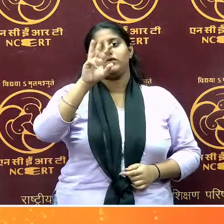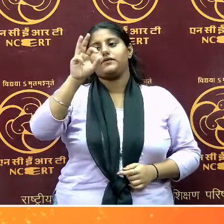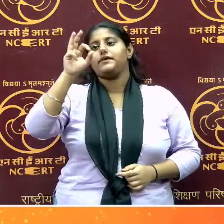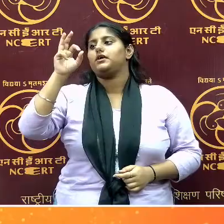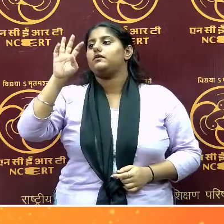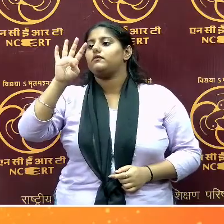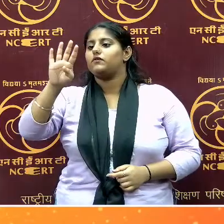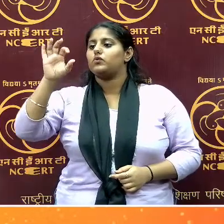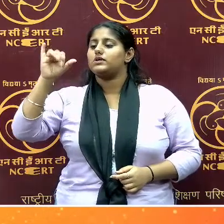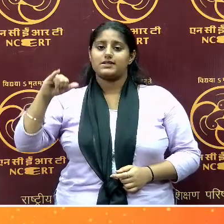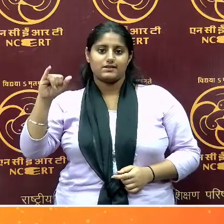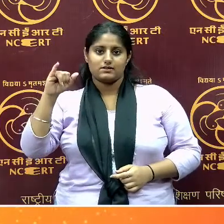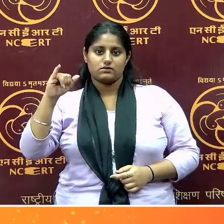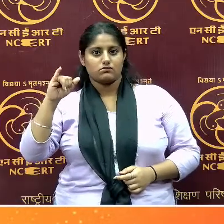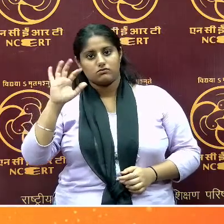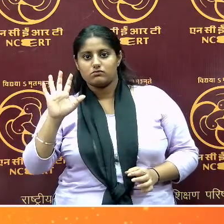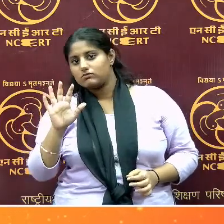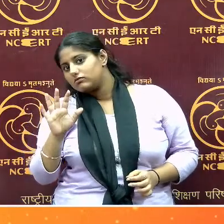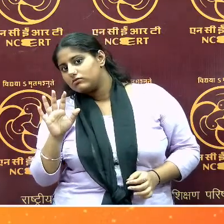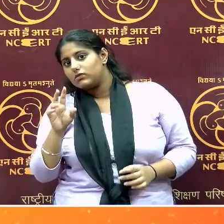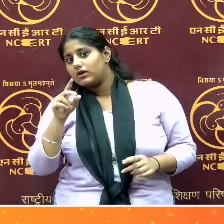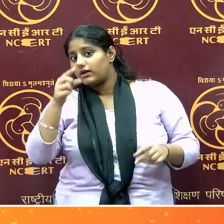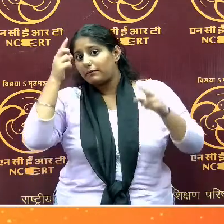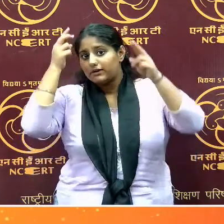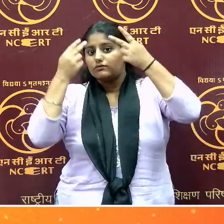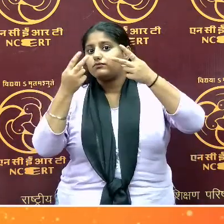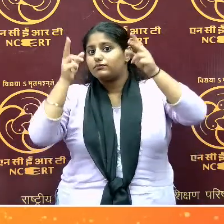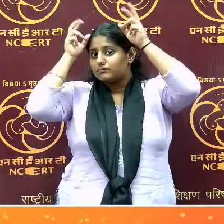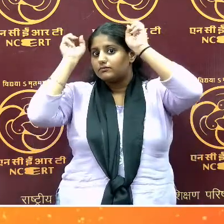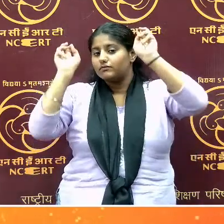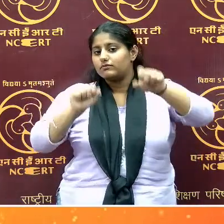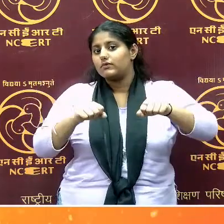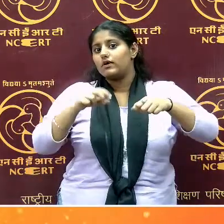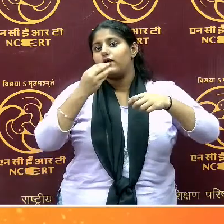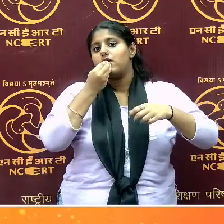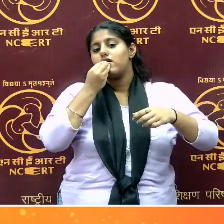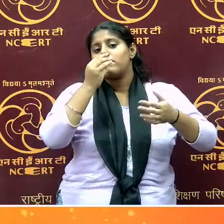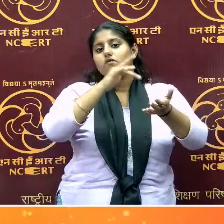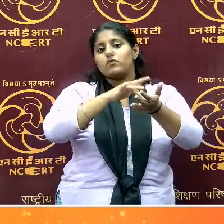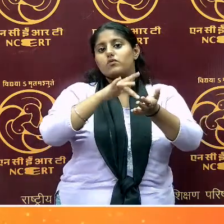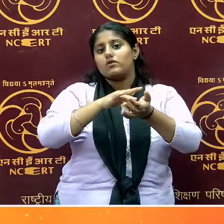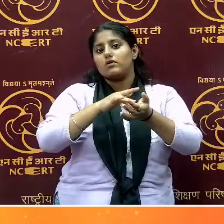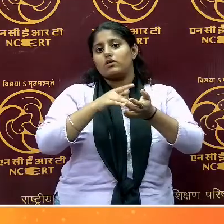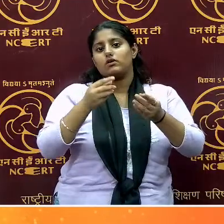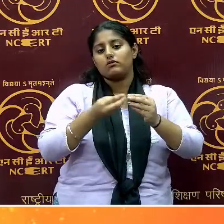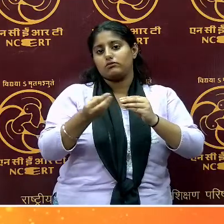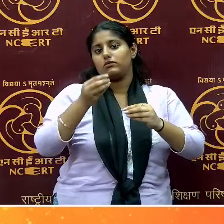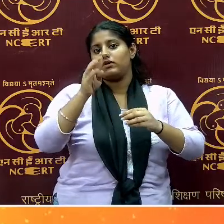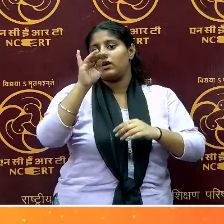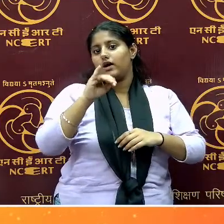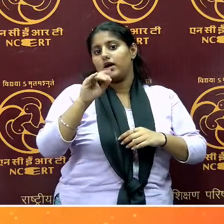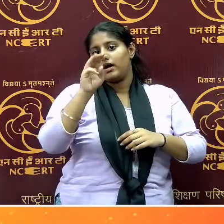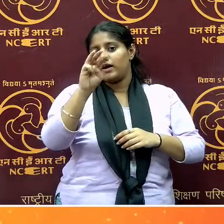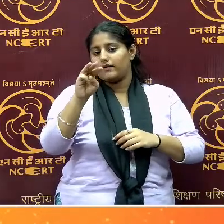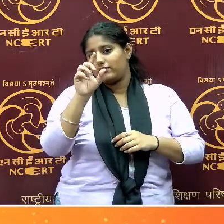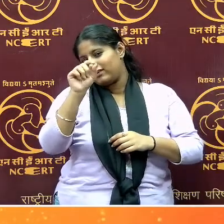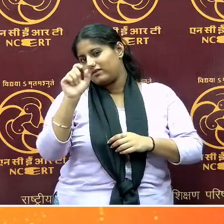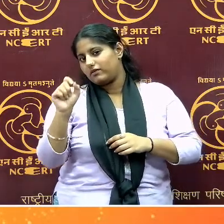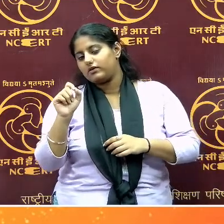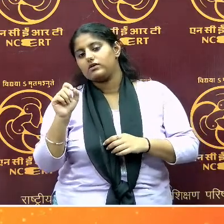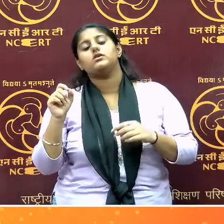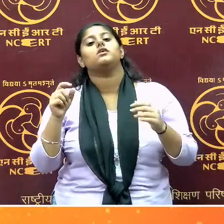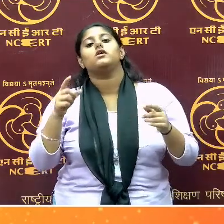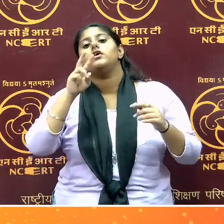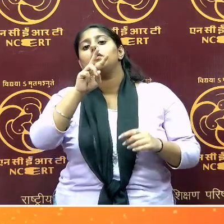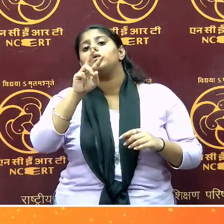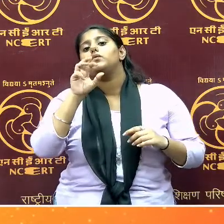2346. You can see, children, the rabbit is there. Its food has been kept at its neighboring hundreds. Which of the 2 hundreds